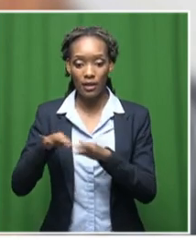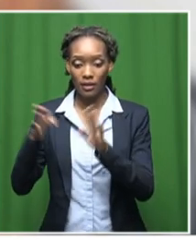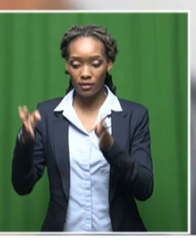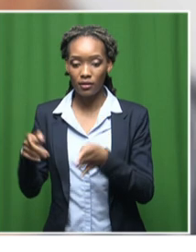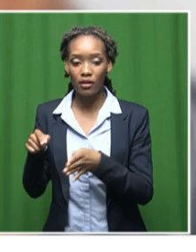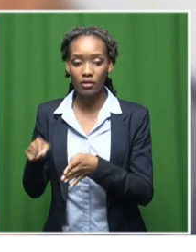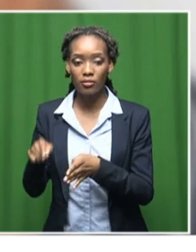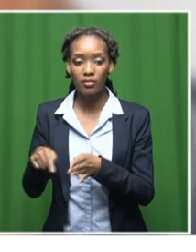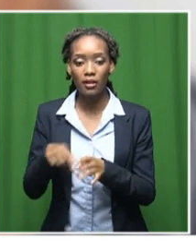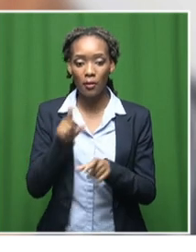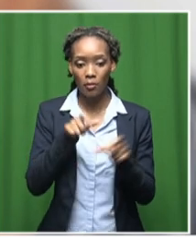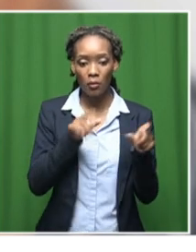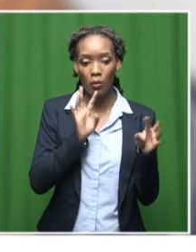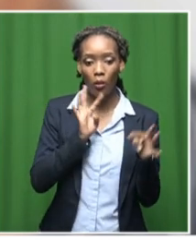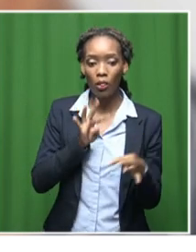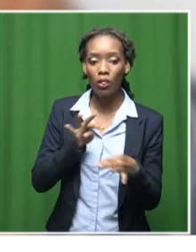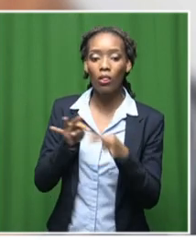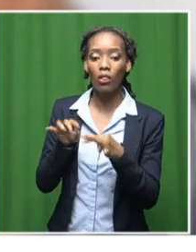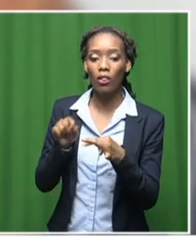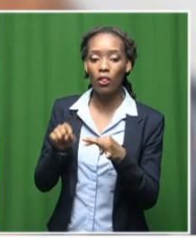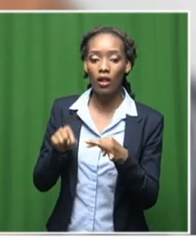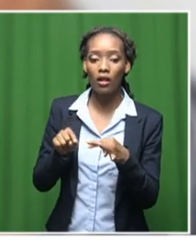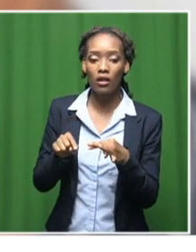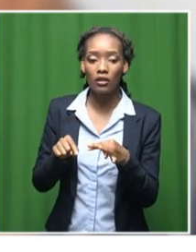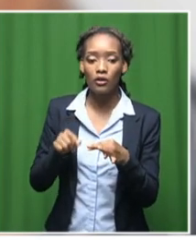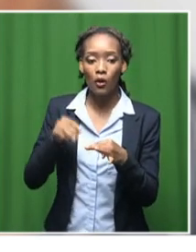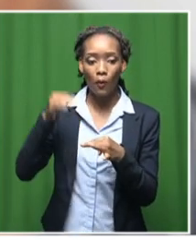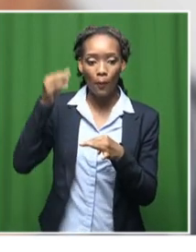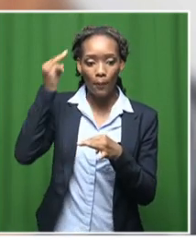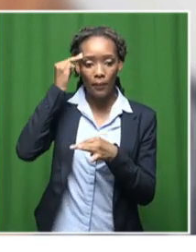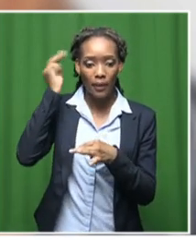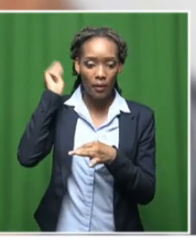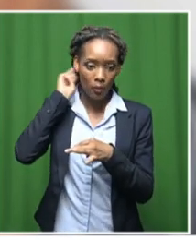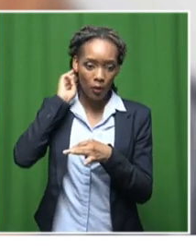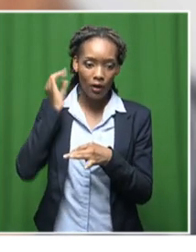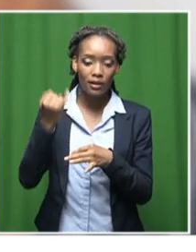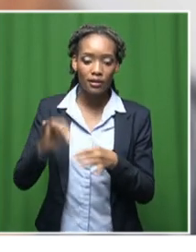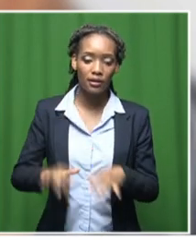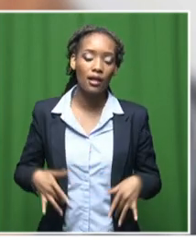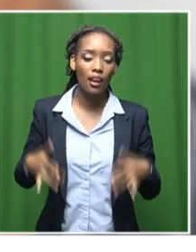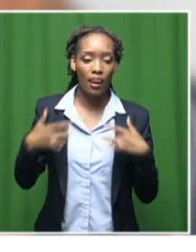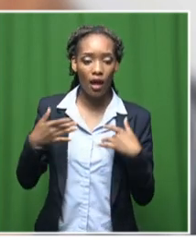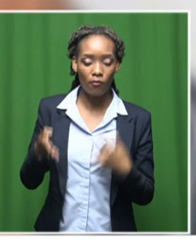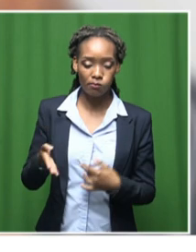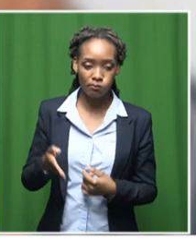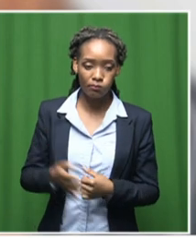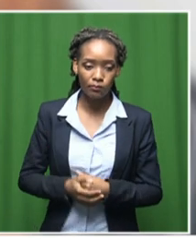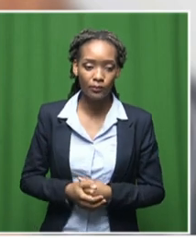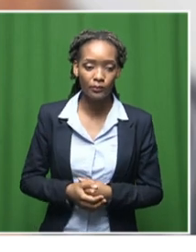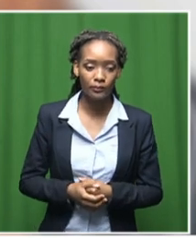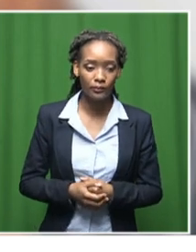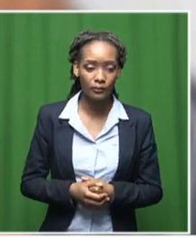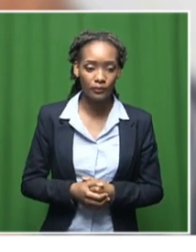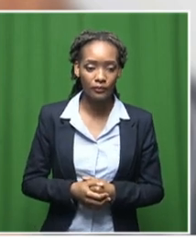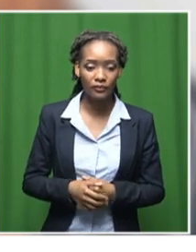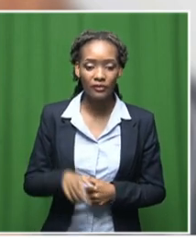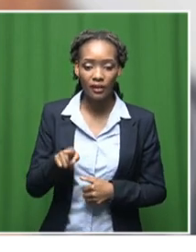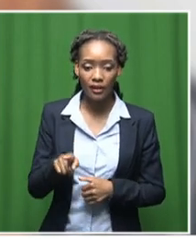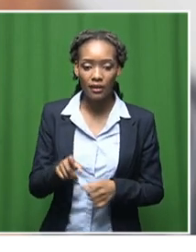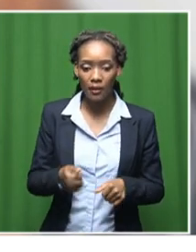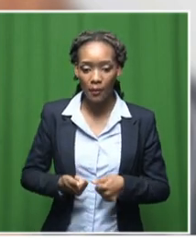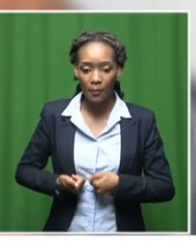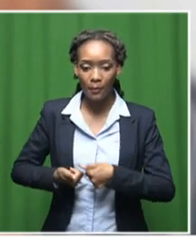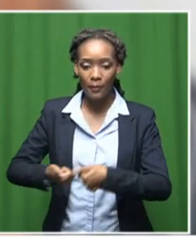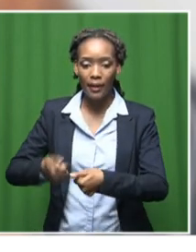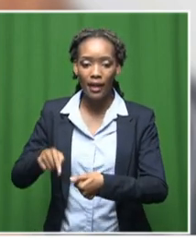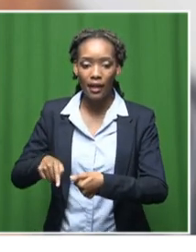some of these people and the memories are still alive also. So taking it back, it's a different kind of mindset